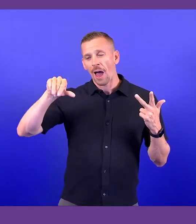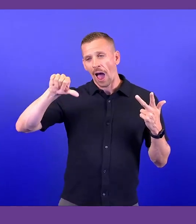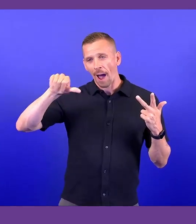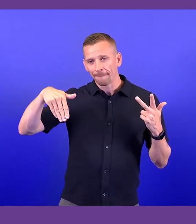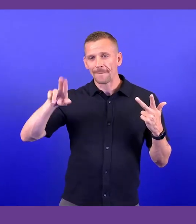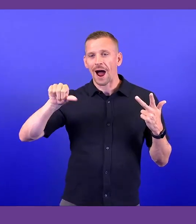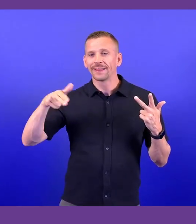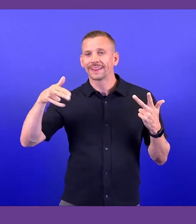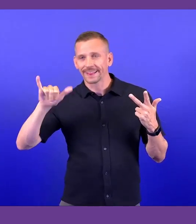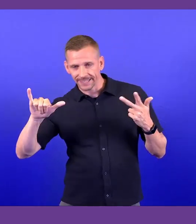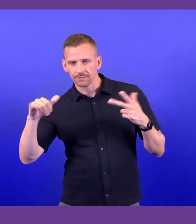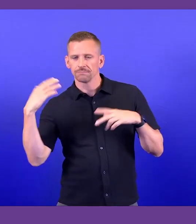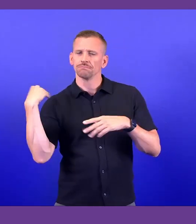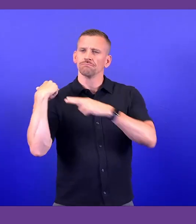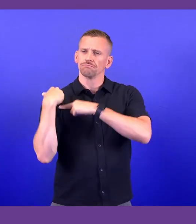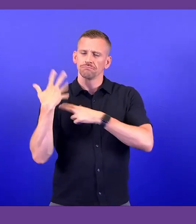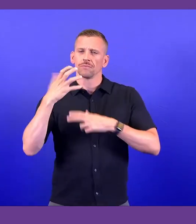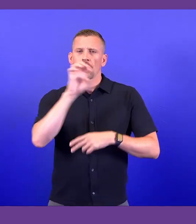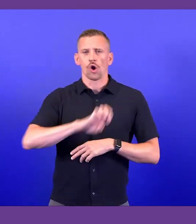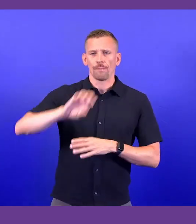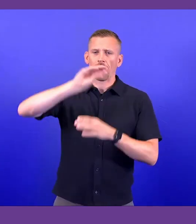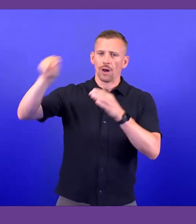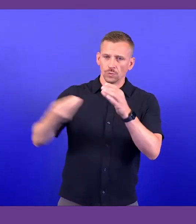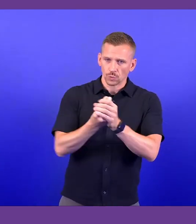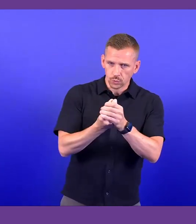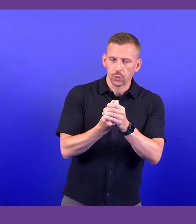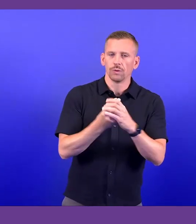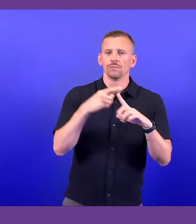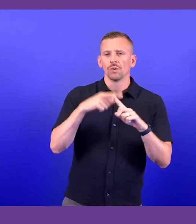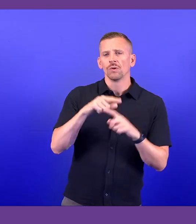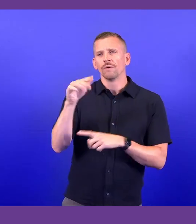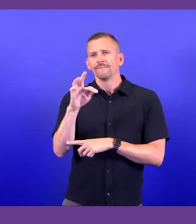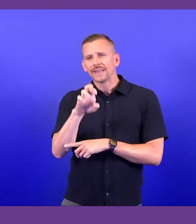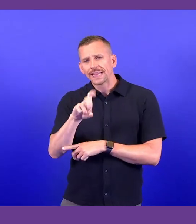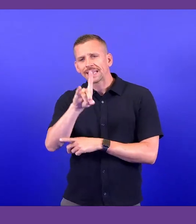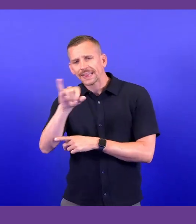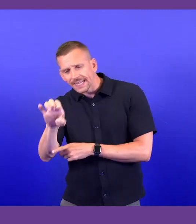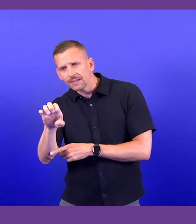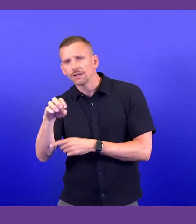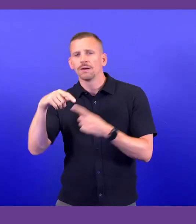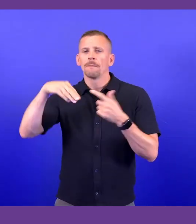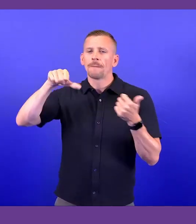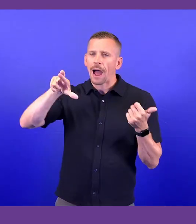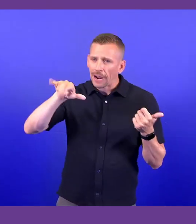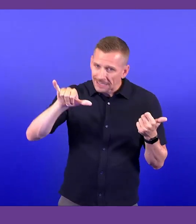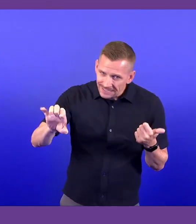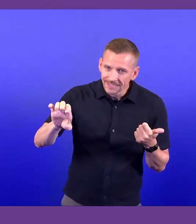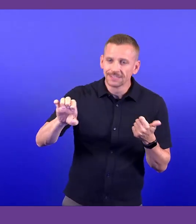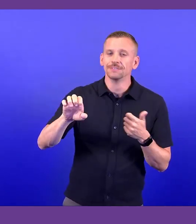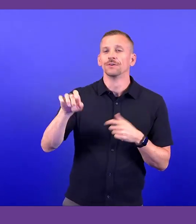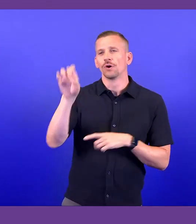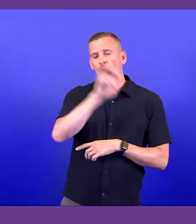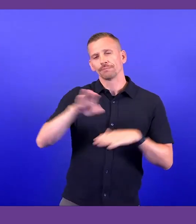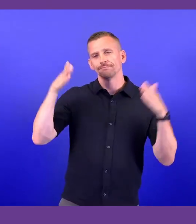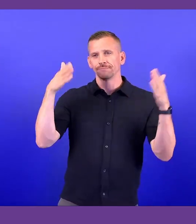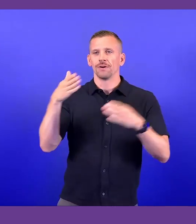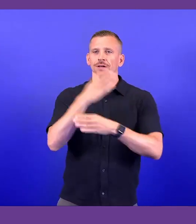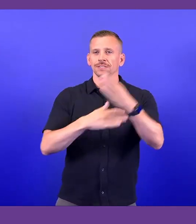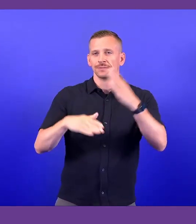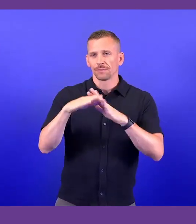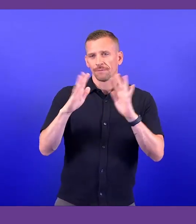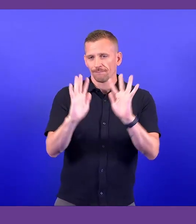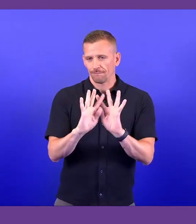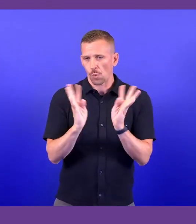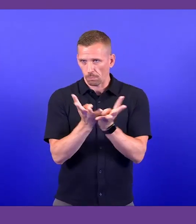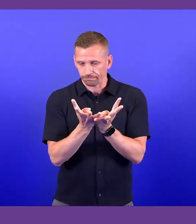European Disability Forum. So a great panel of experts. So just a brief introduction from each of you, because I very much